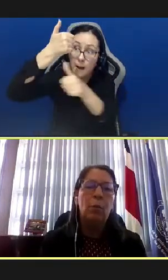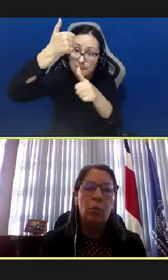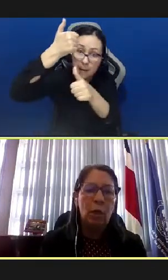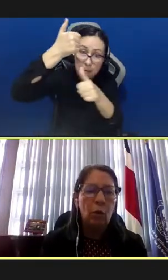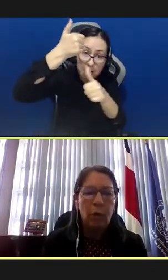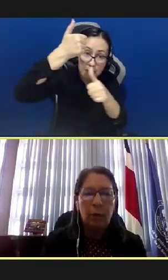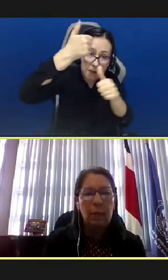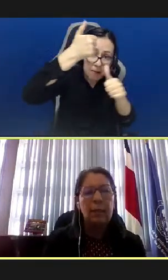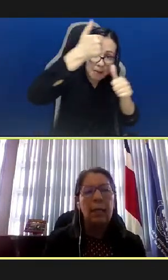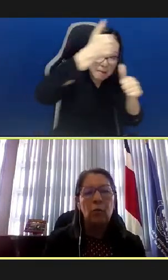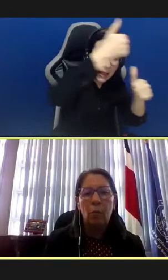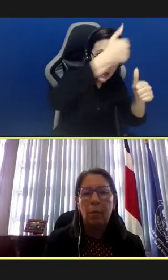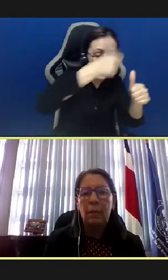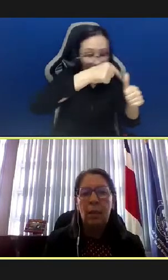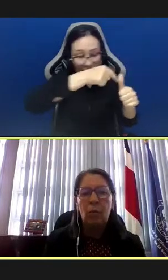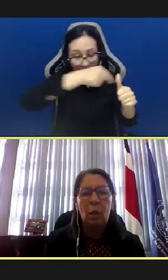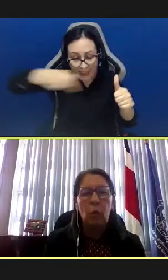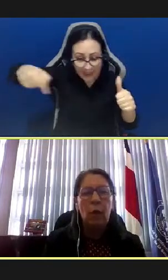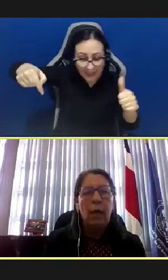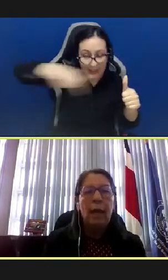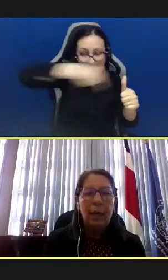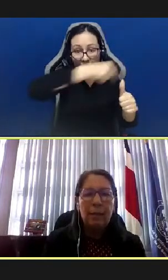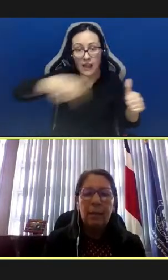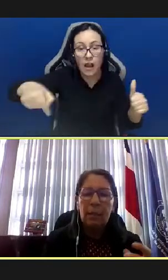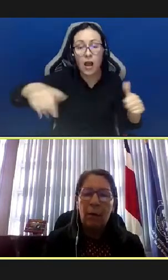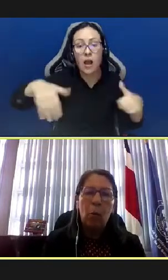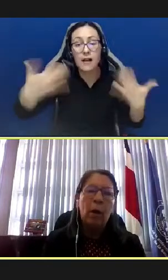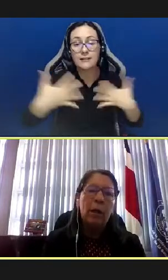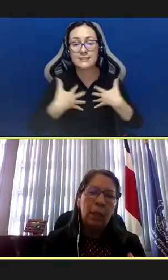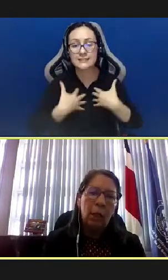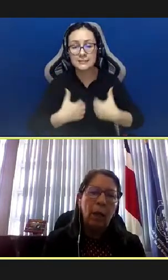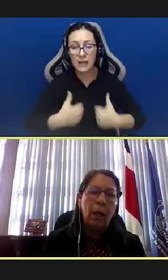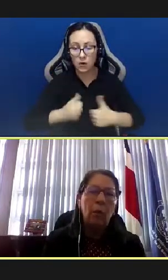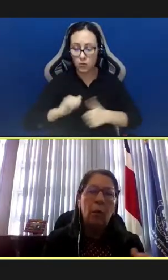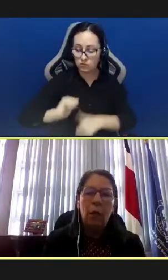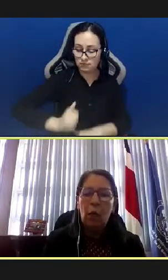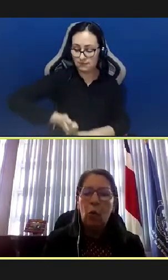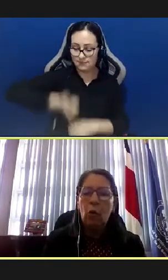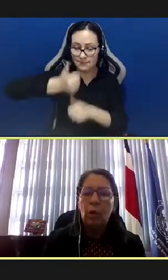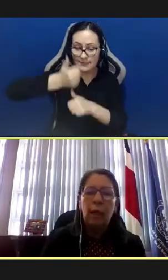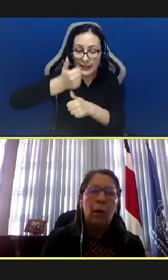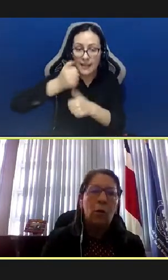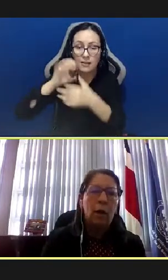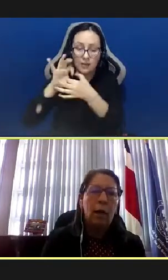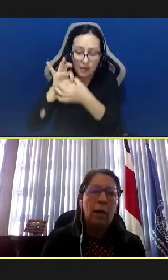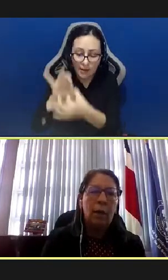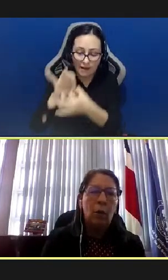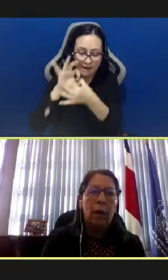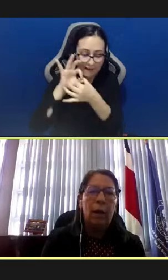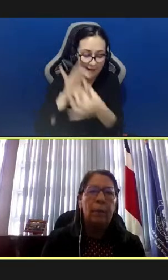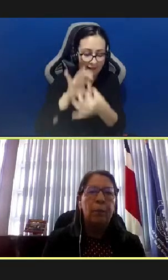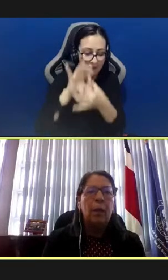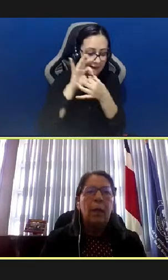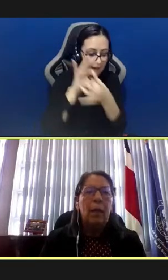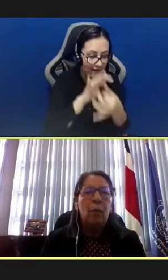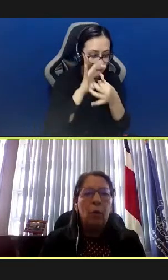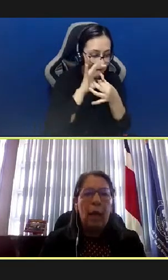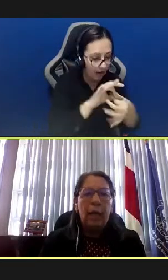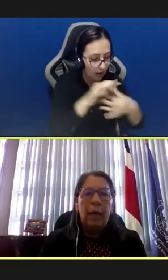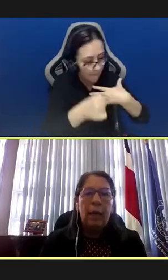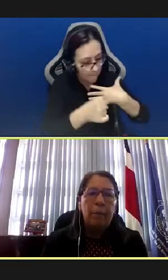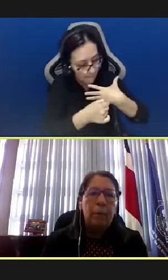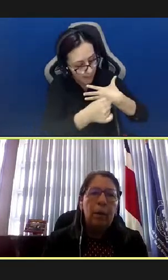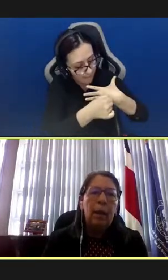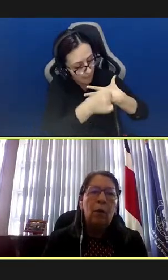general guidelines, working with developing psychosocial communication and support, and protocols were